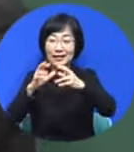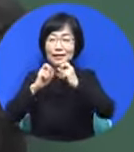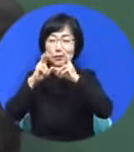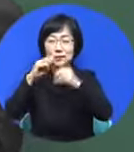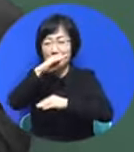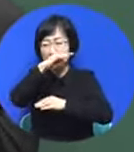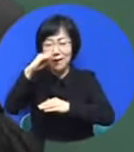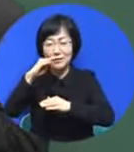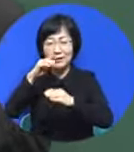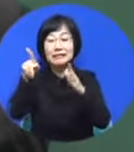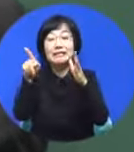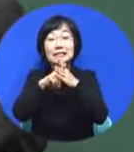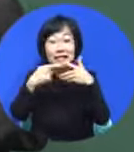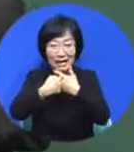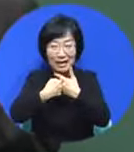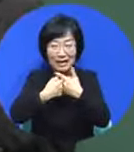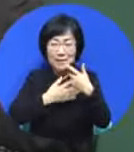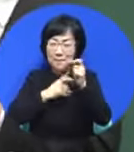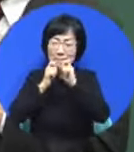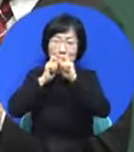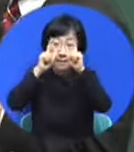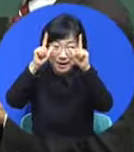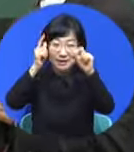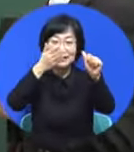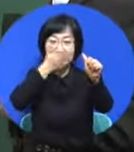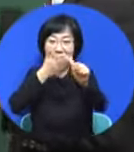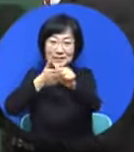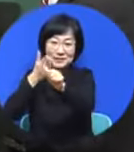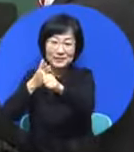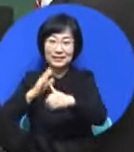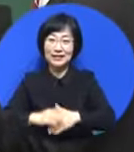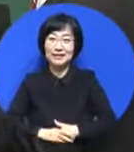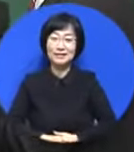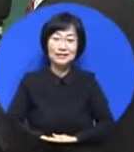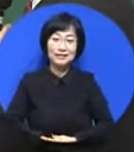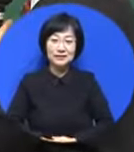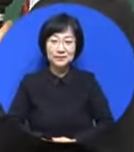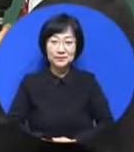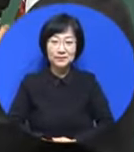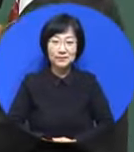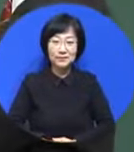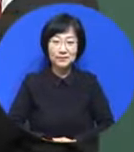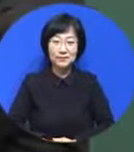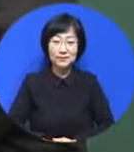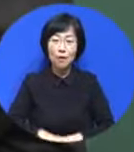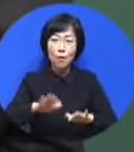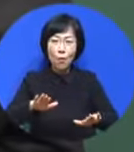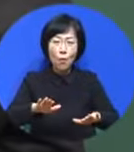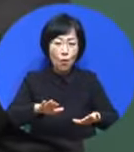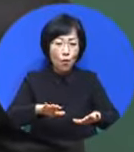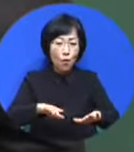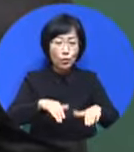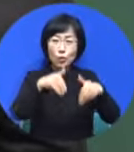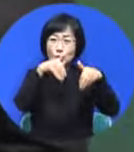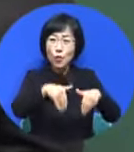May you understand clearly what evangelism and missions is, and may you walk correctly down this path.